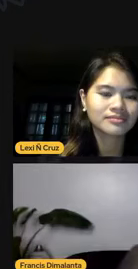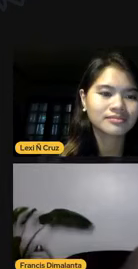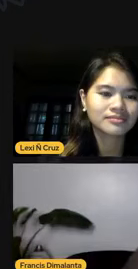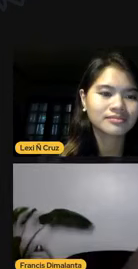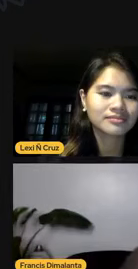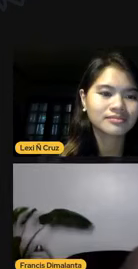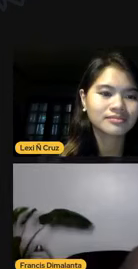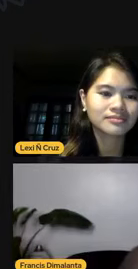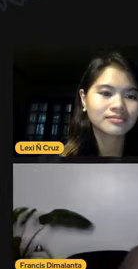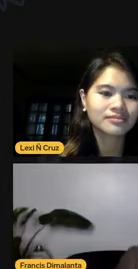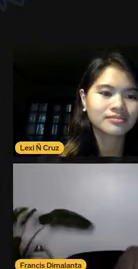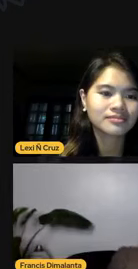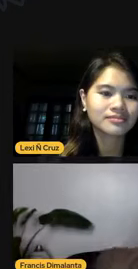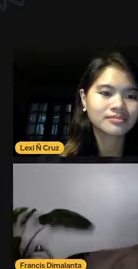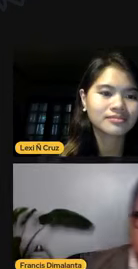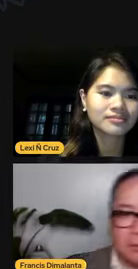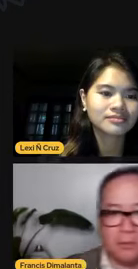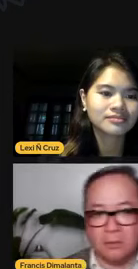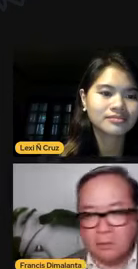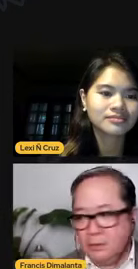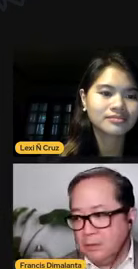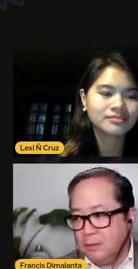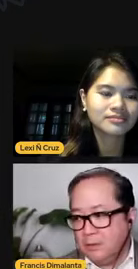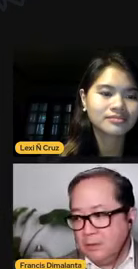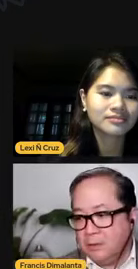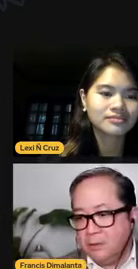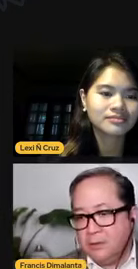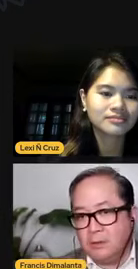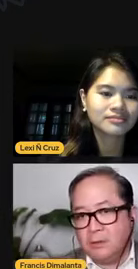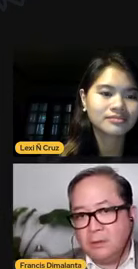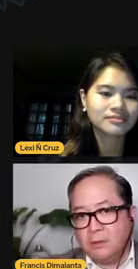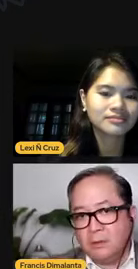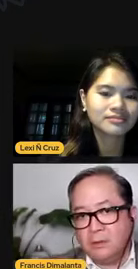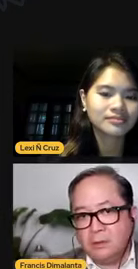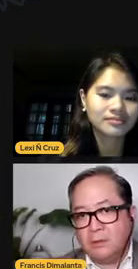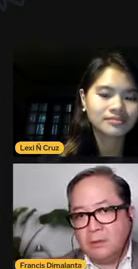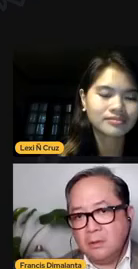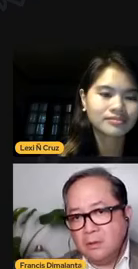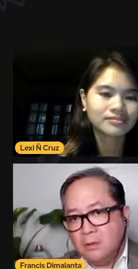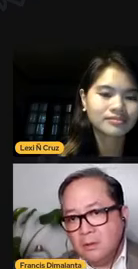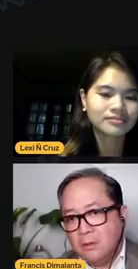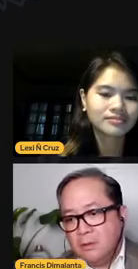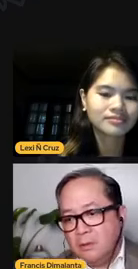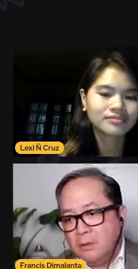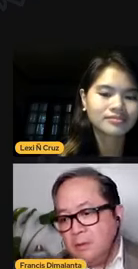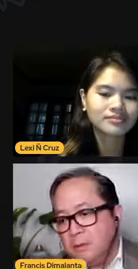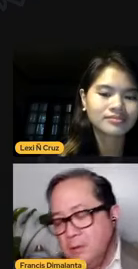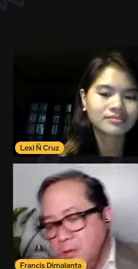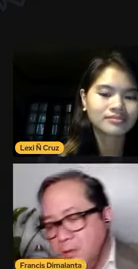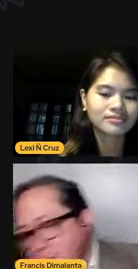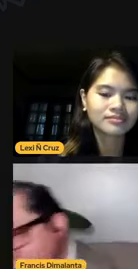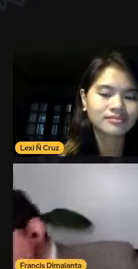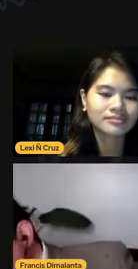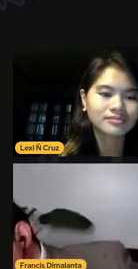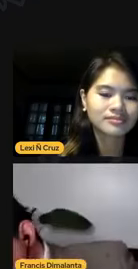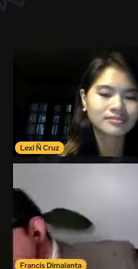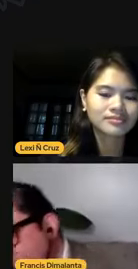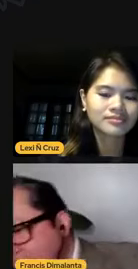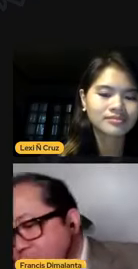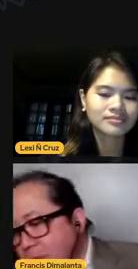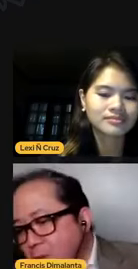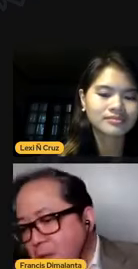after the regular, she said that she'd also spend 3 to 4 hours a day So for me, it's like, you know, like you